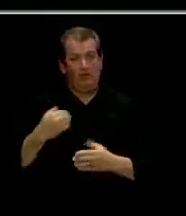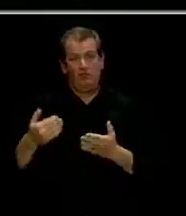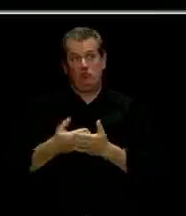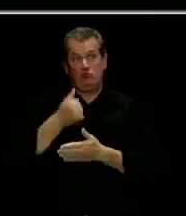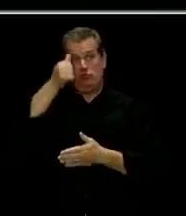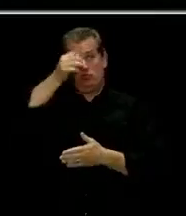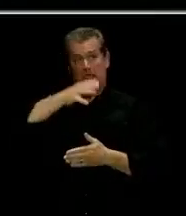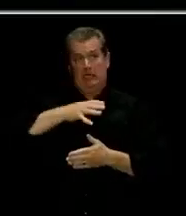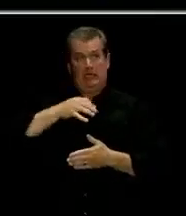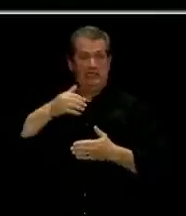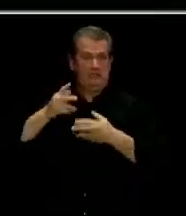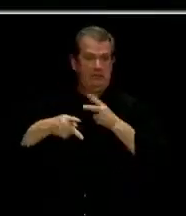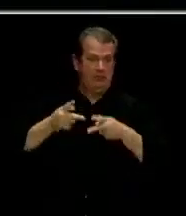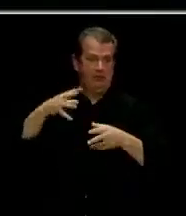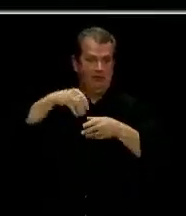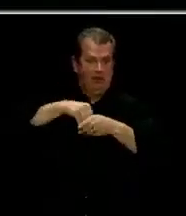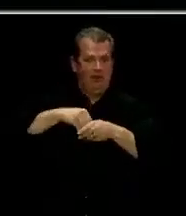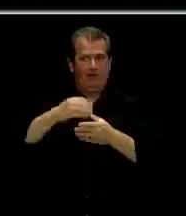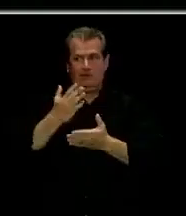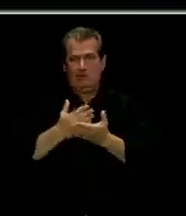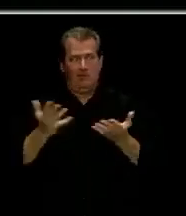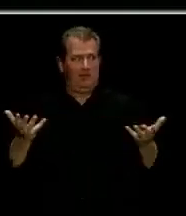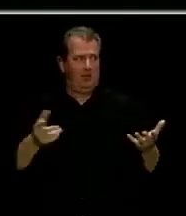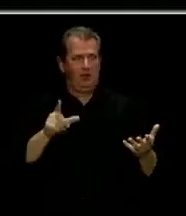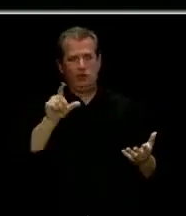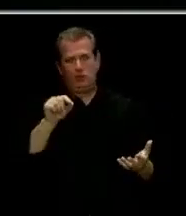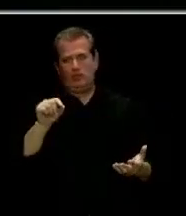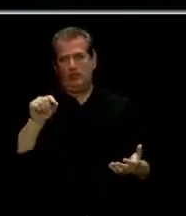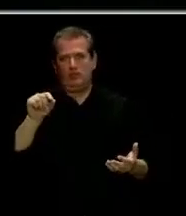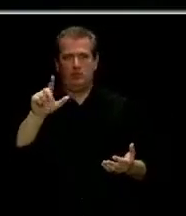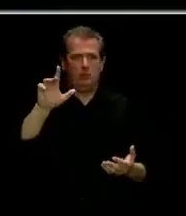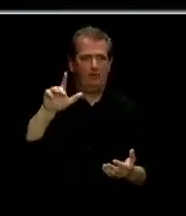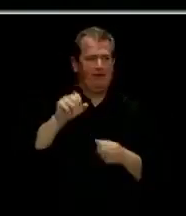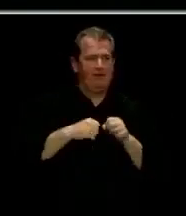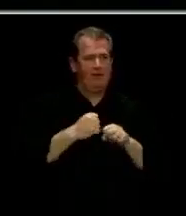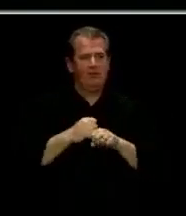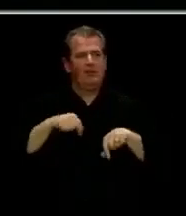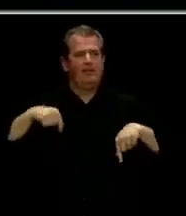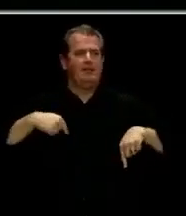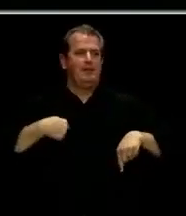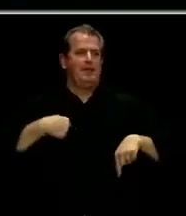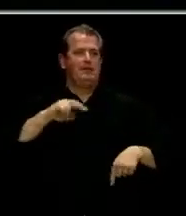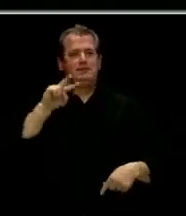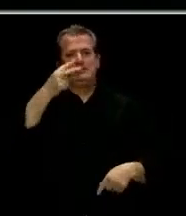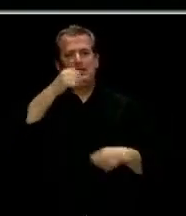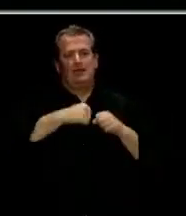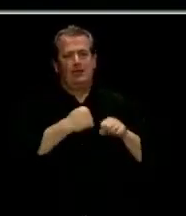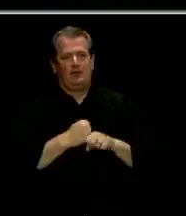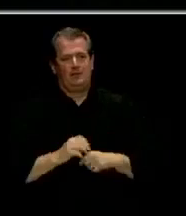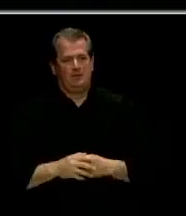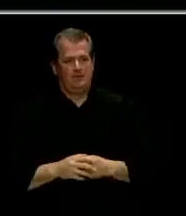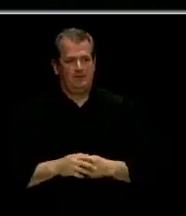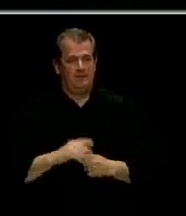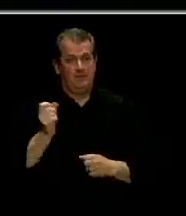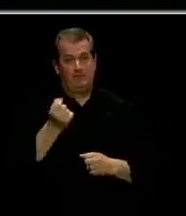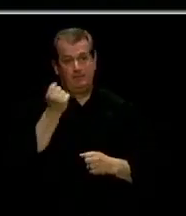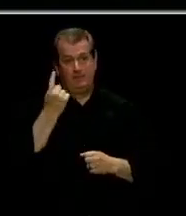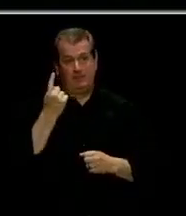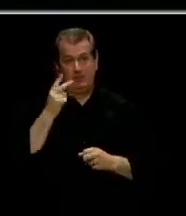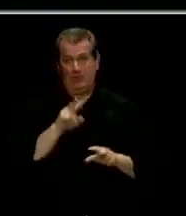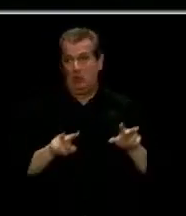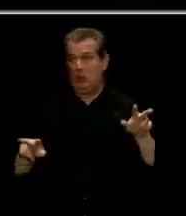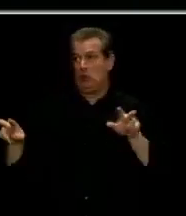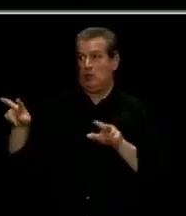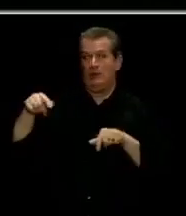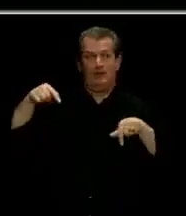5 years, 20 years, and all that. And this is my second year. And what I really appreciate